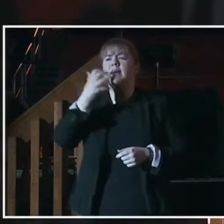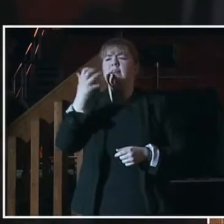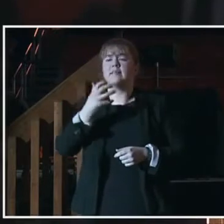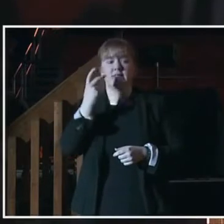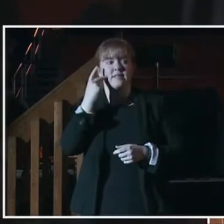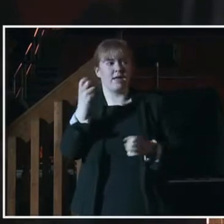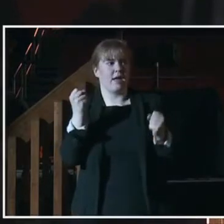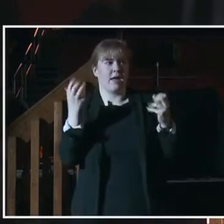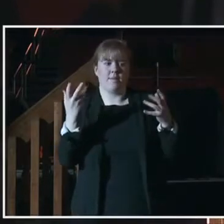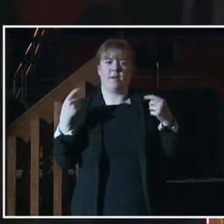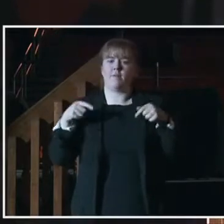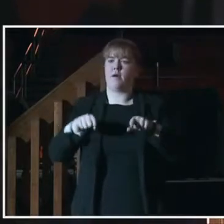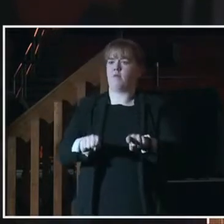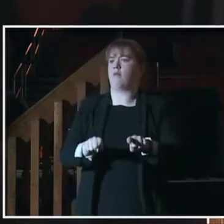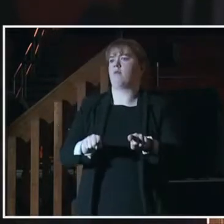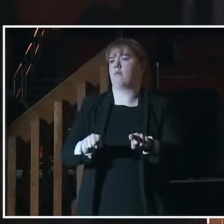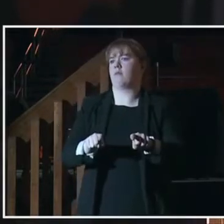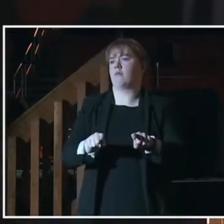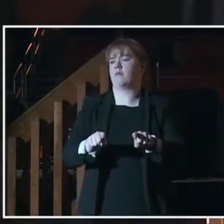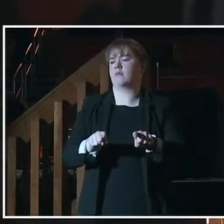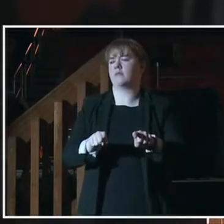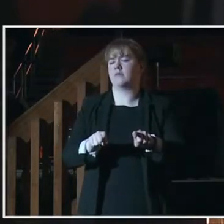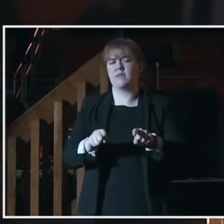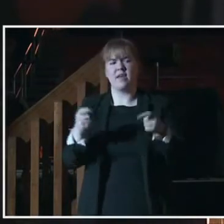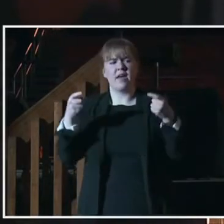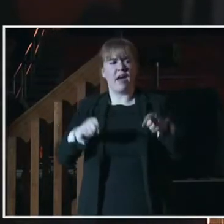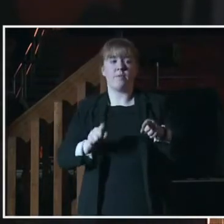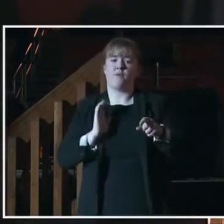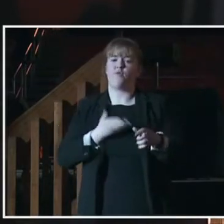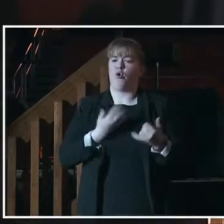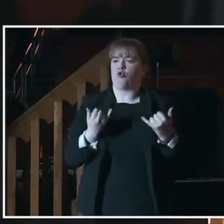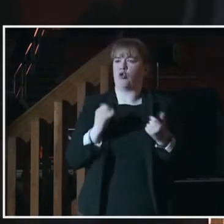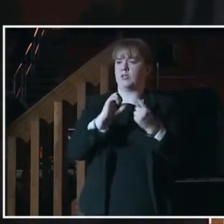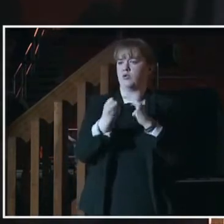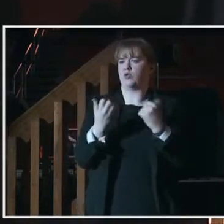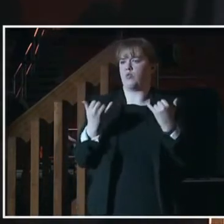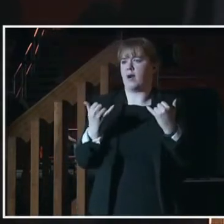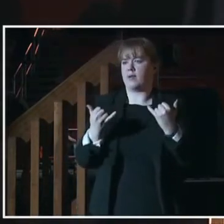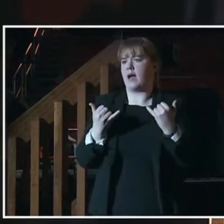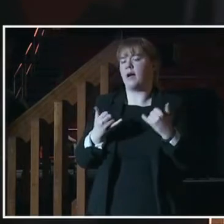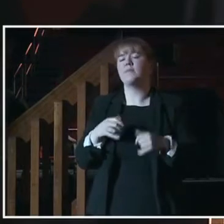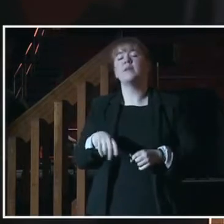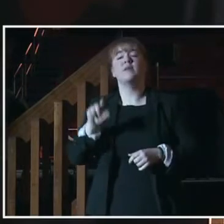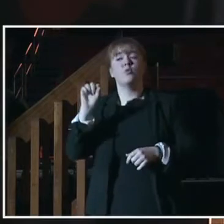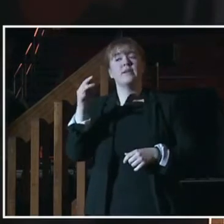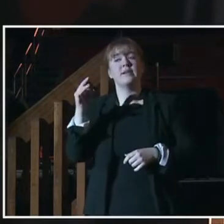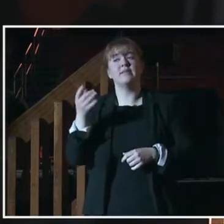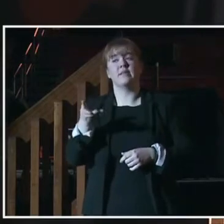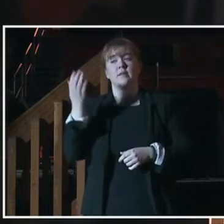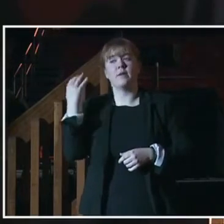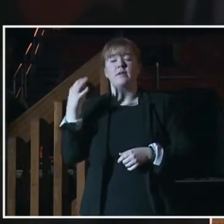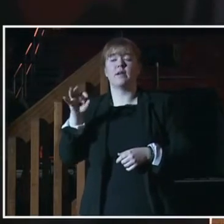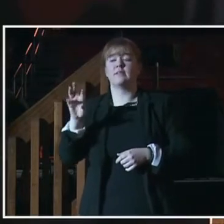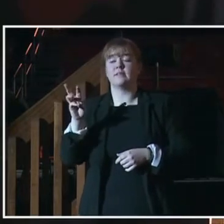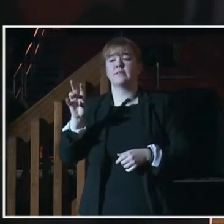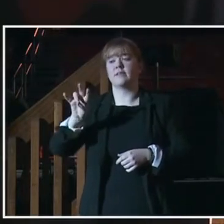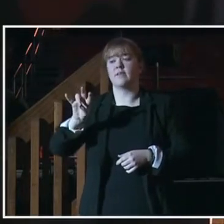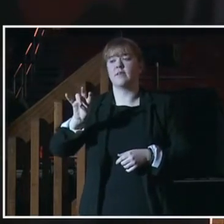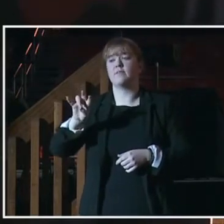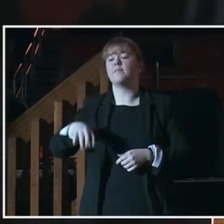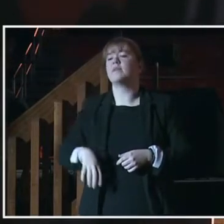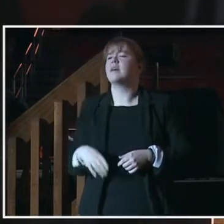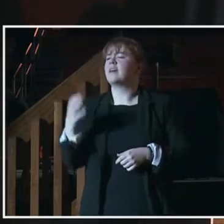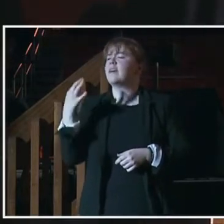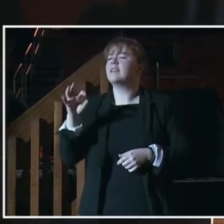of parallels and similarities that exist for our current situation right now in 2018. But in that